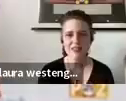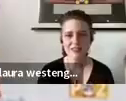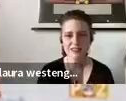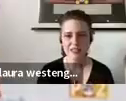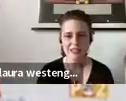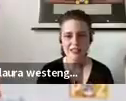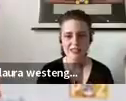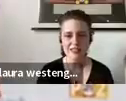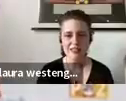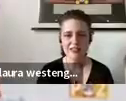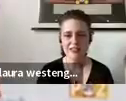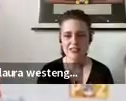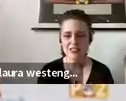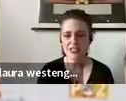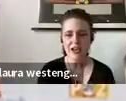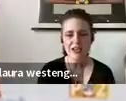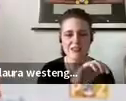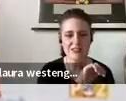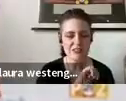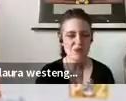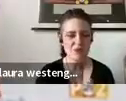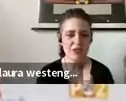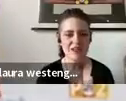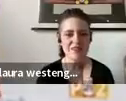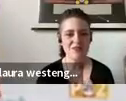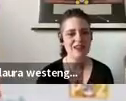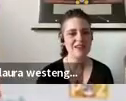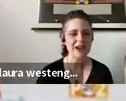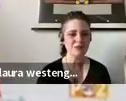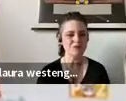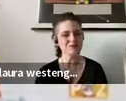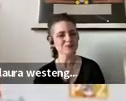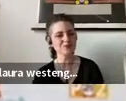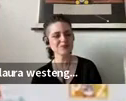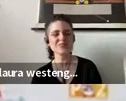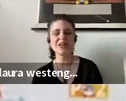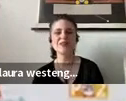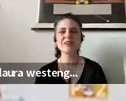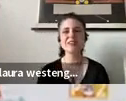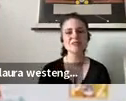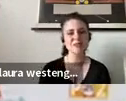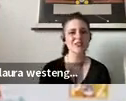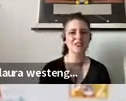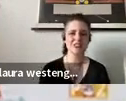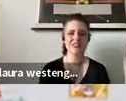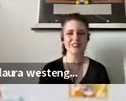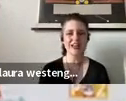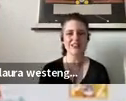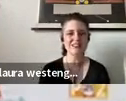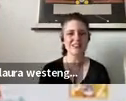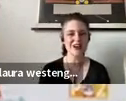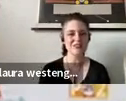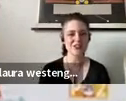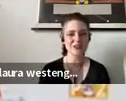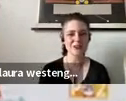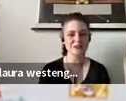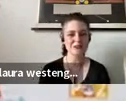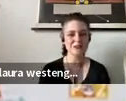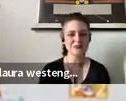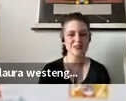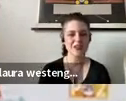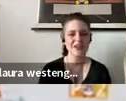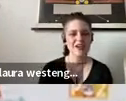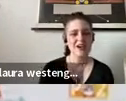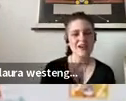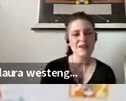clicking on the link in the chat. I just put it in there right now, and making a donation to CLAGS this